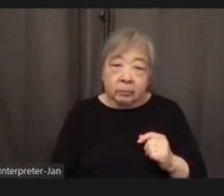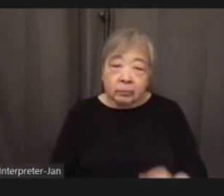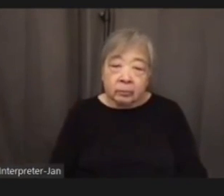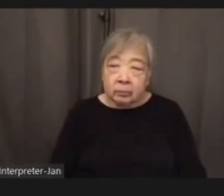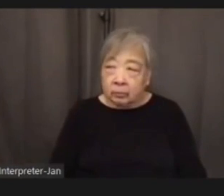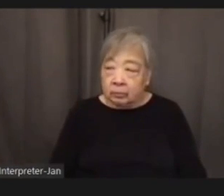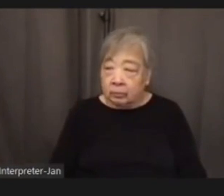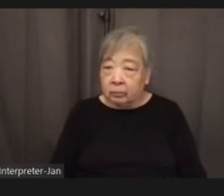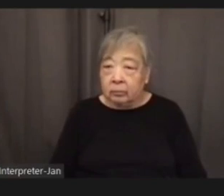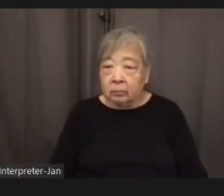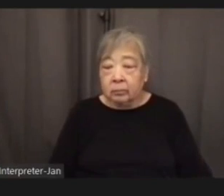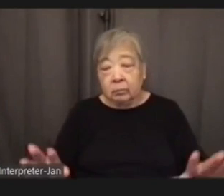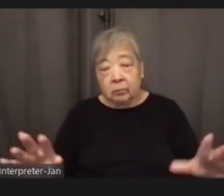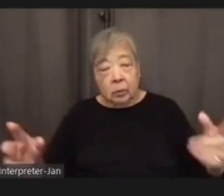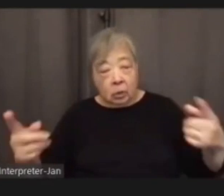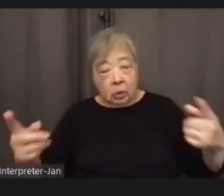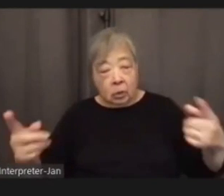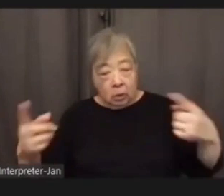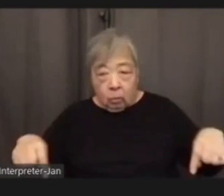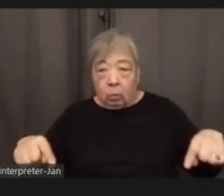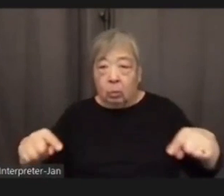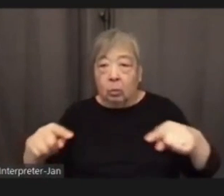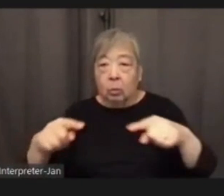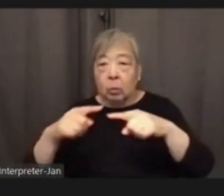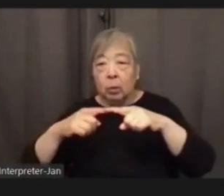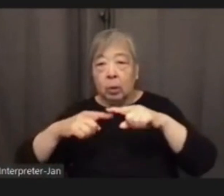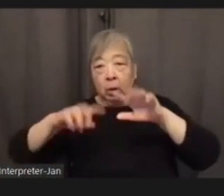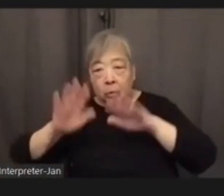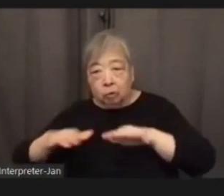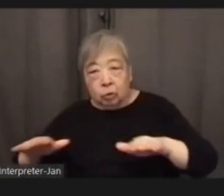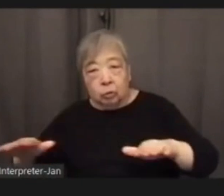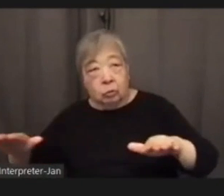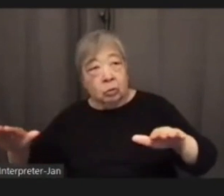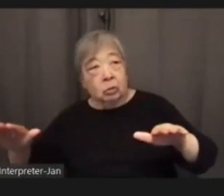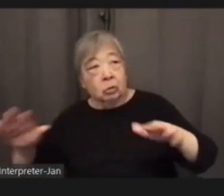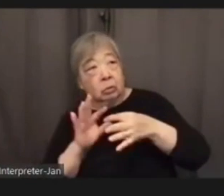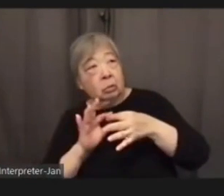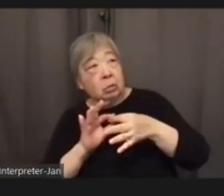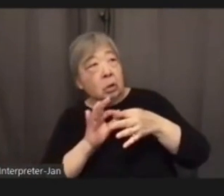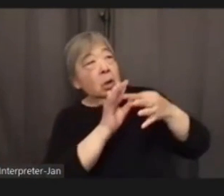We are the children of the migrant worker.